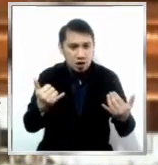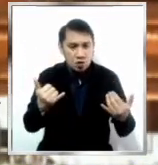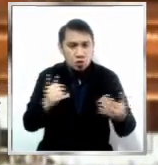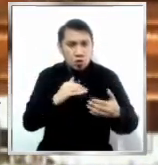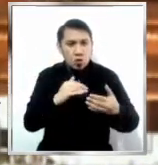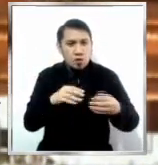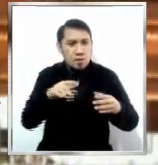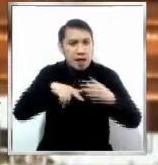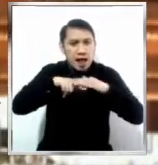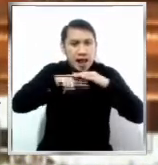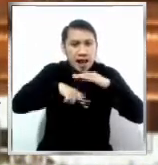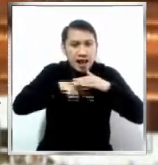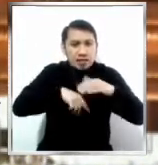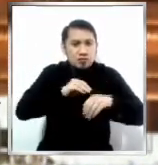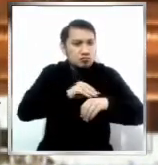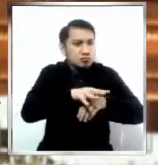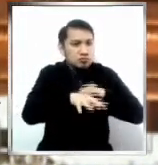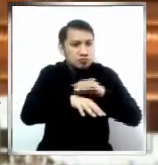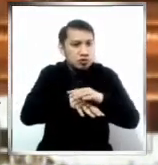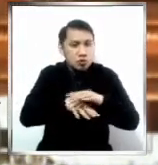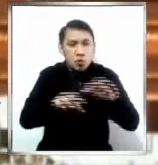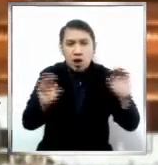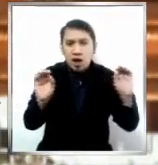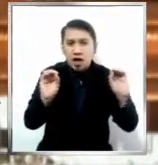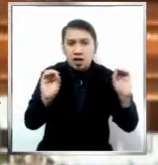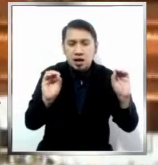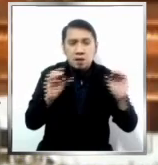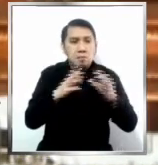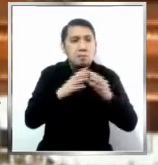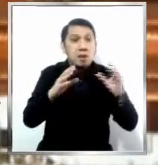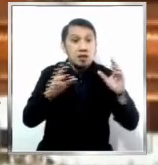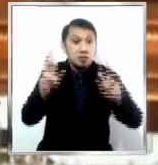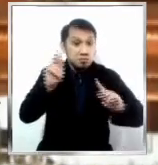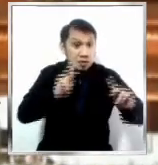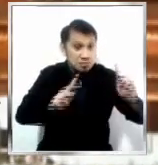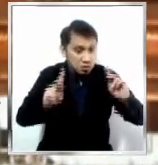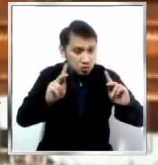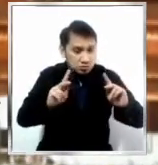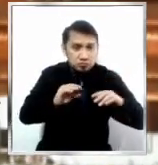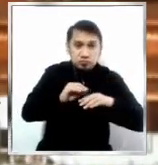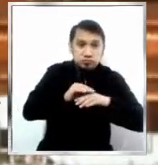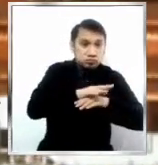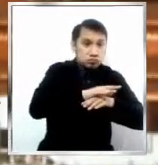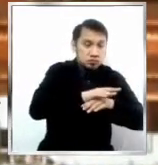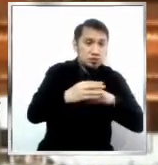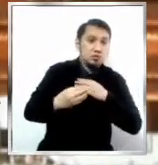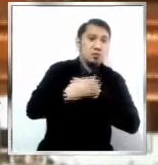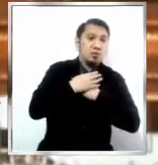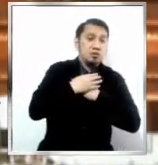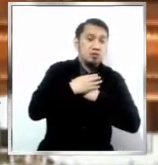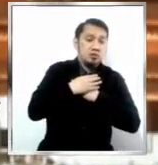na masyadong tao na karoon ng COVID, is not because